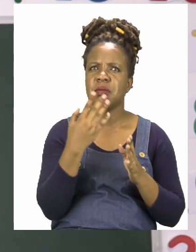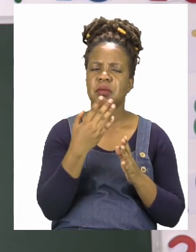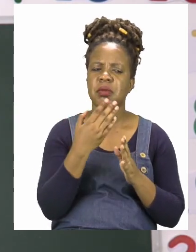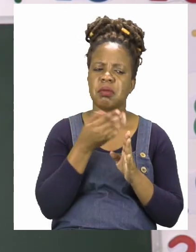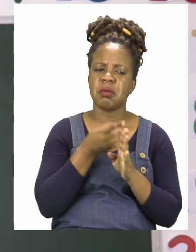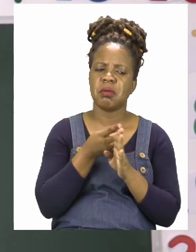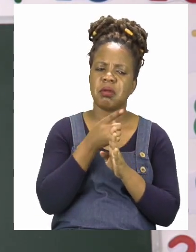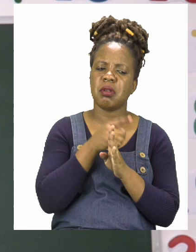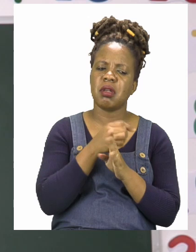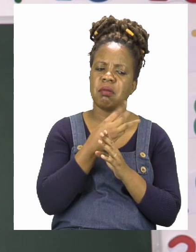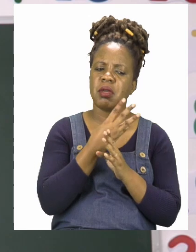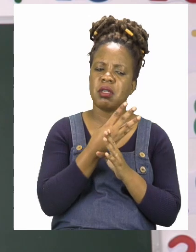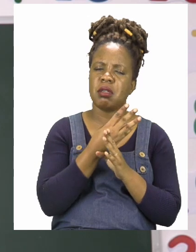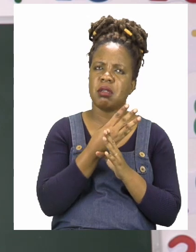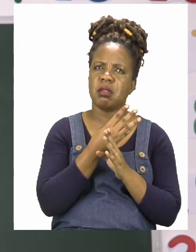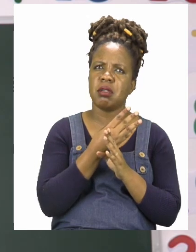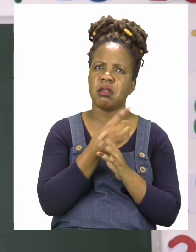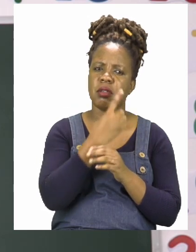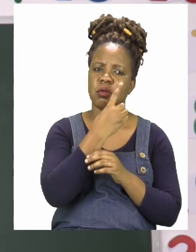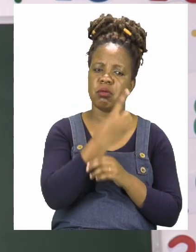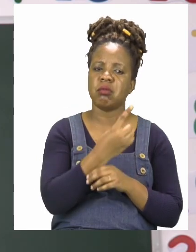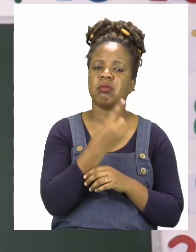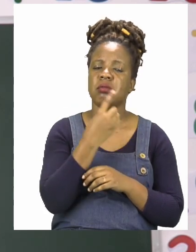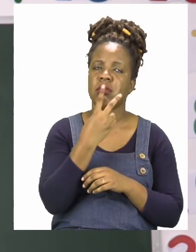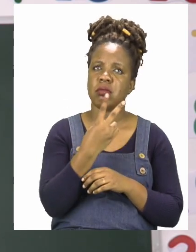13, we have the numbers 12.